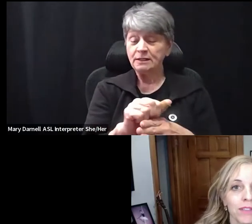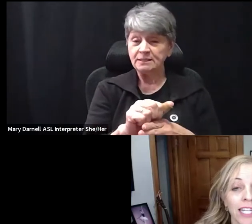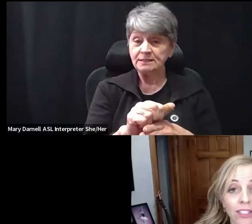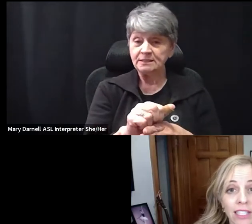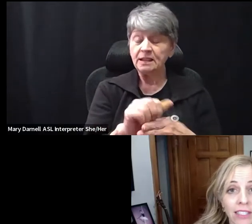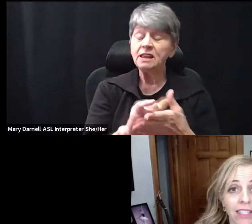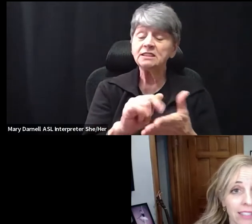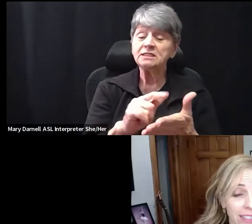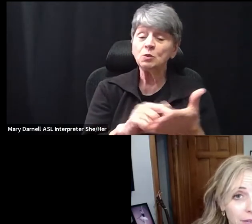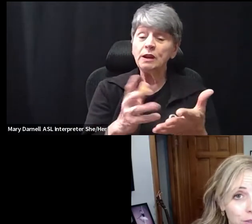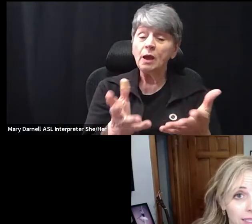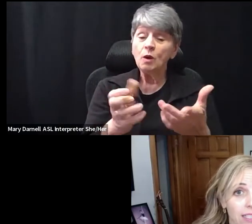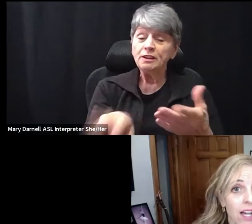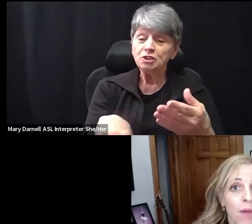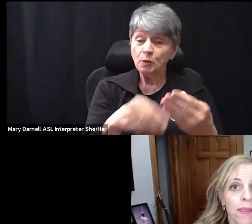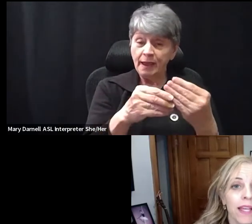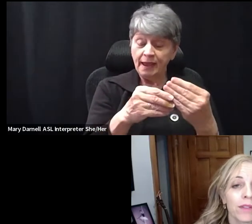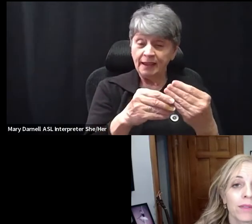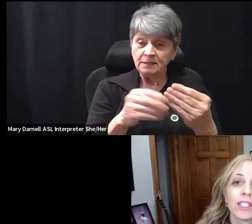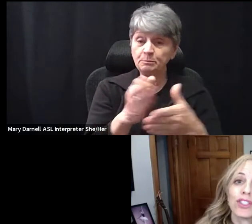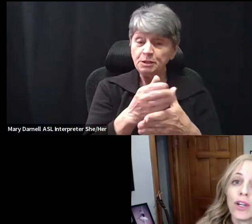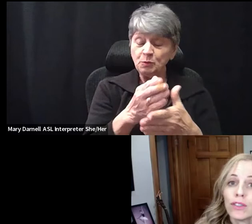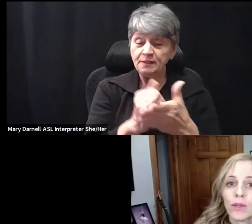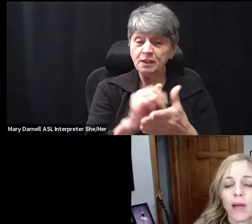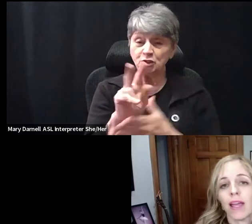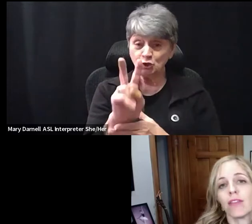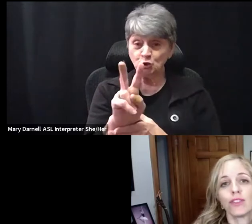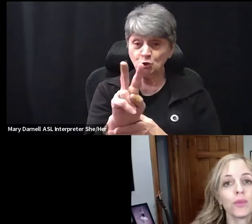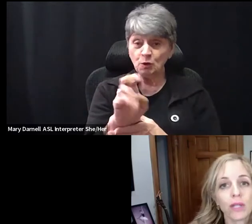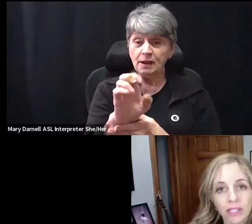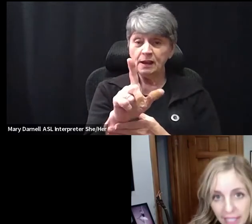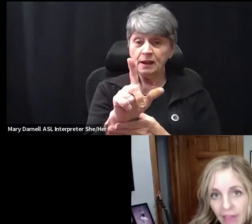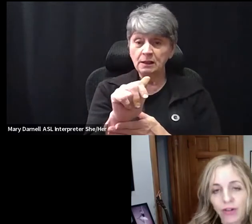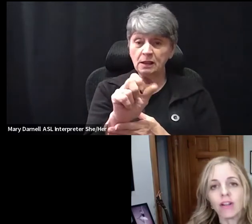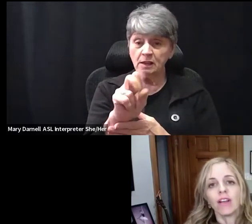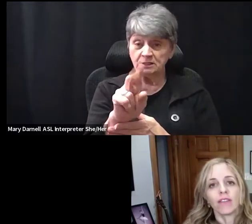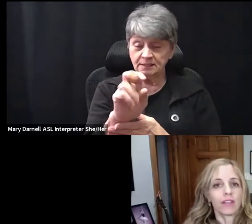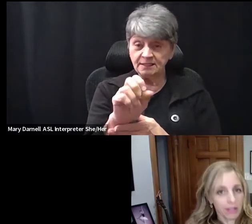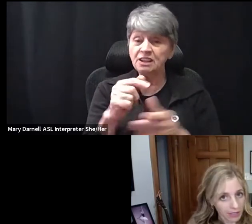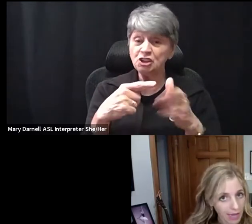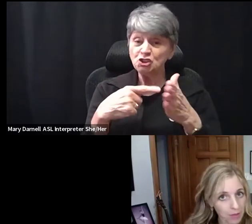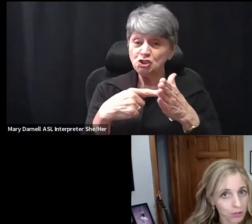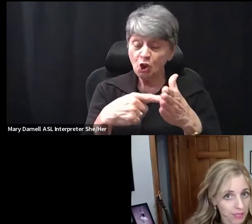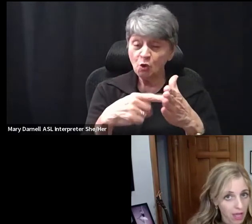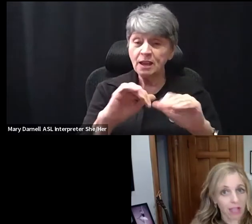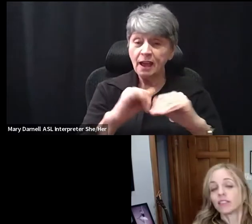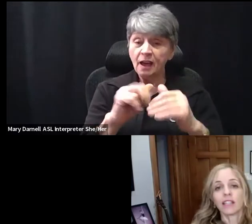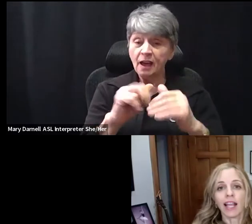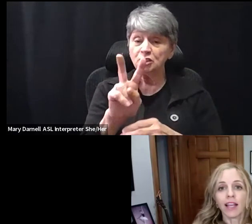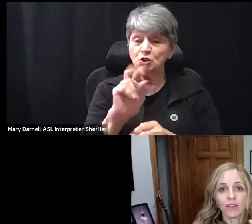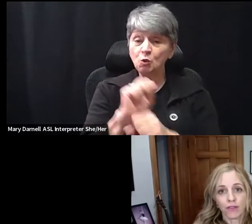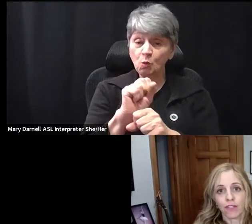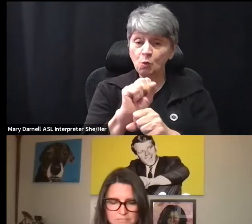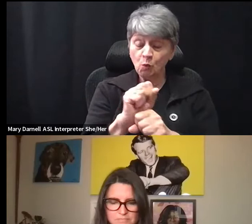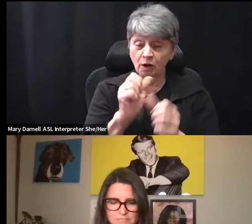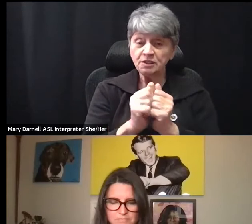between the free exercise clause and the Establishment Clause. And it really shows the way the two work together, the Establishment Clause